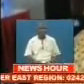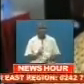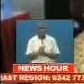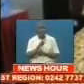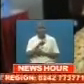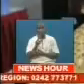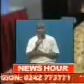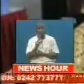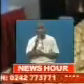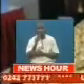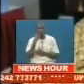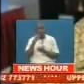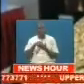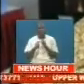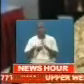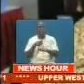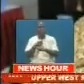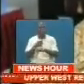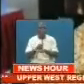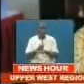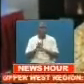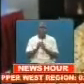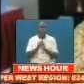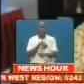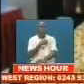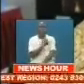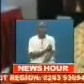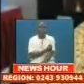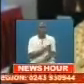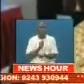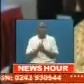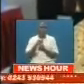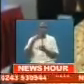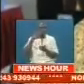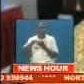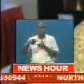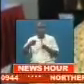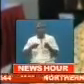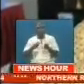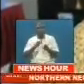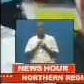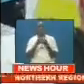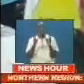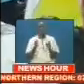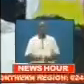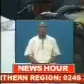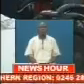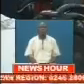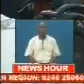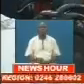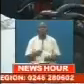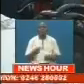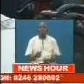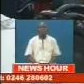bill is actually to establish an authority that will be able to regulate these issues.